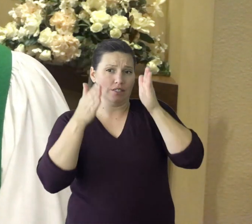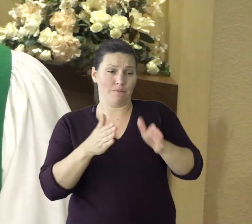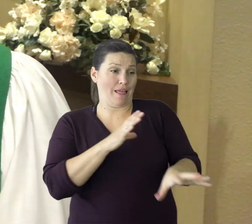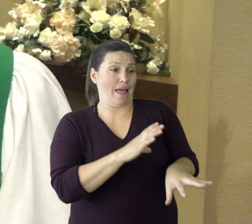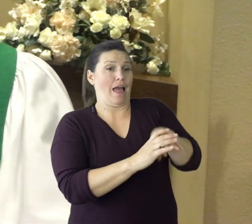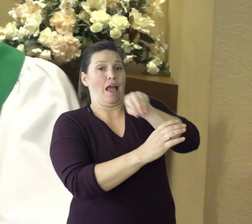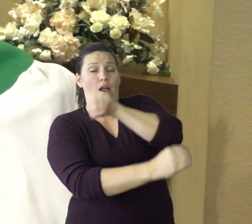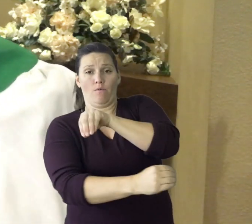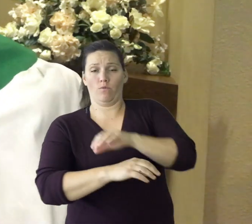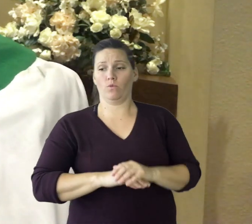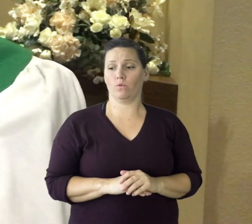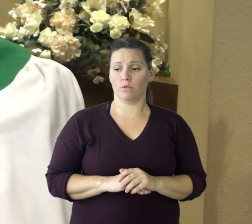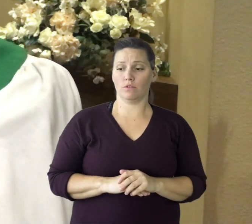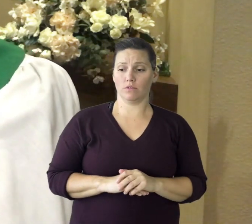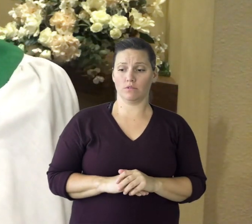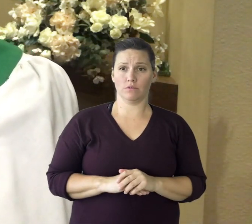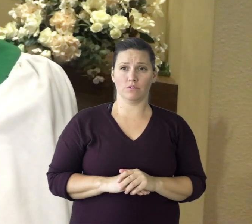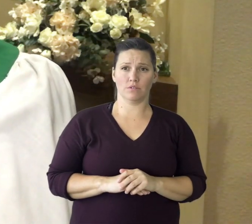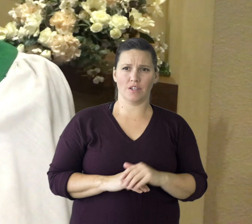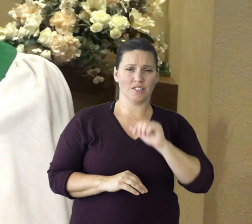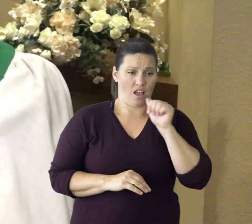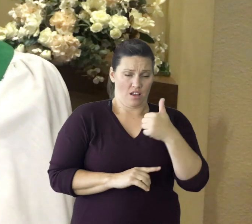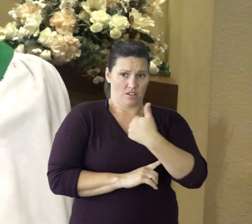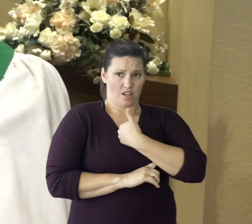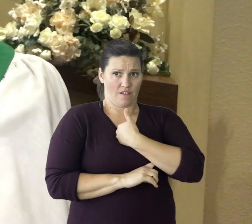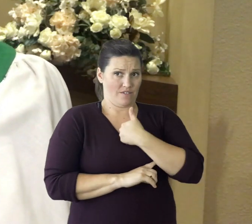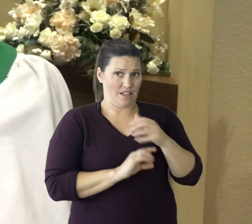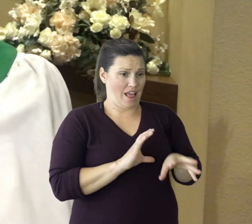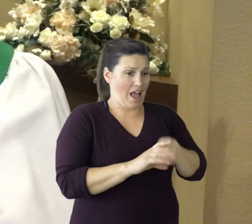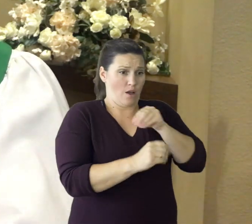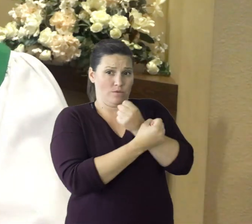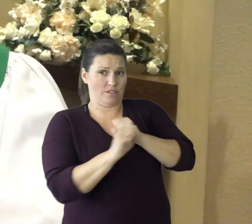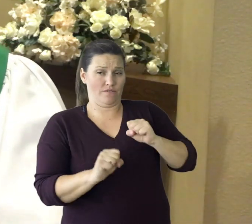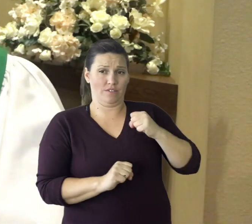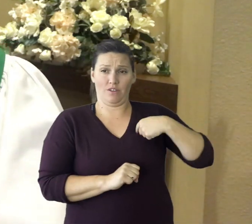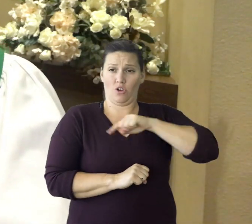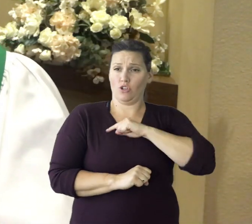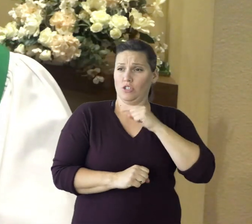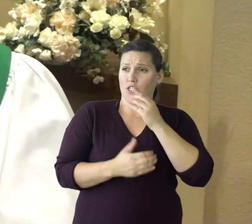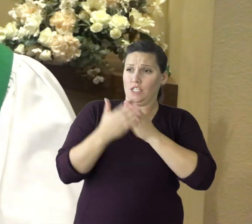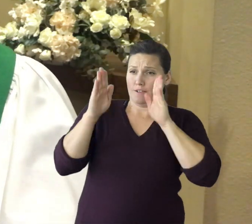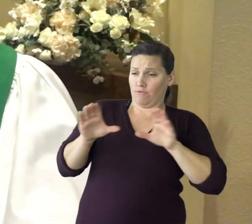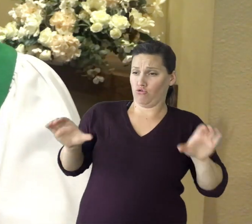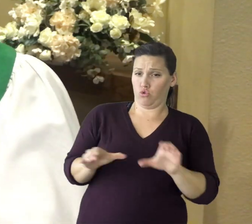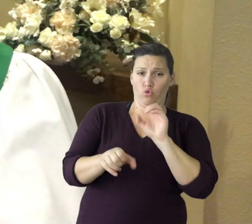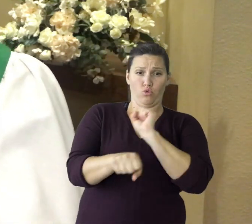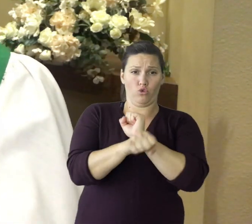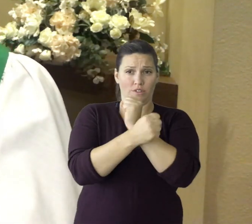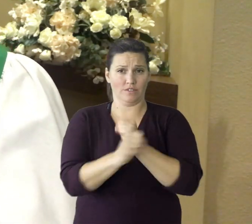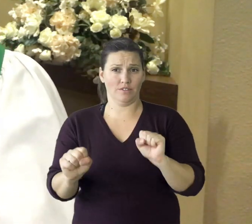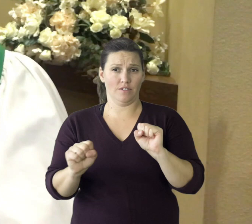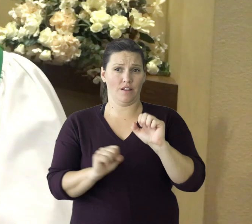We needed someone outside of us to rescue us and to save us. Someone to do the work